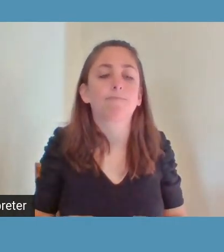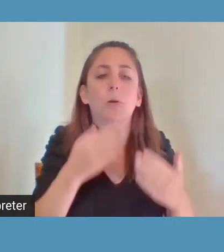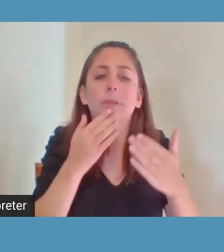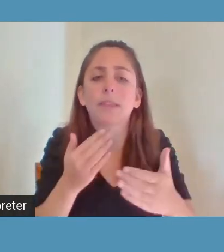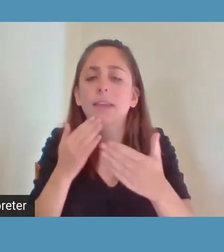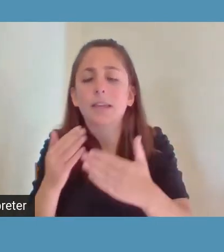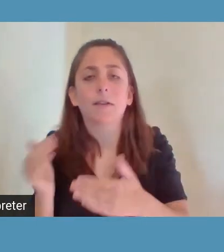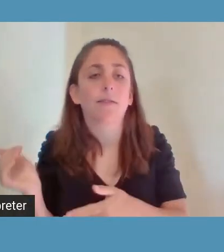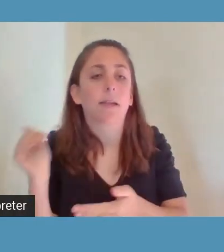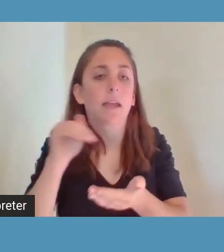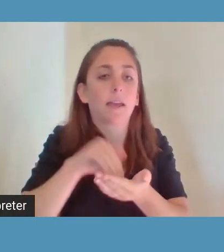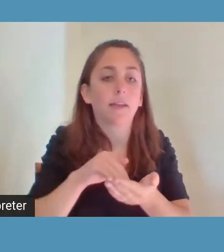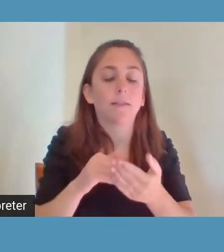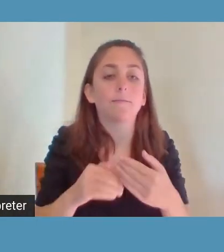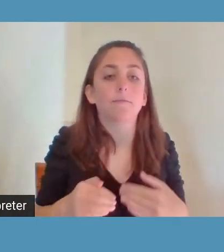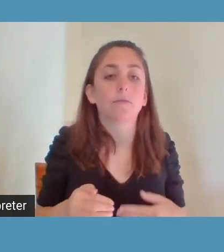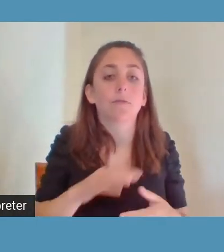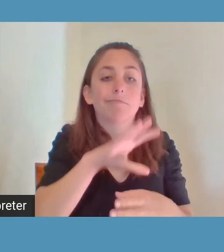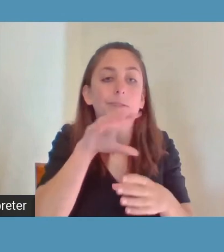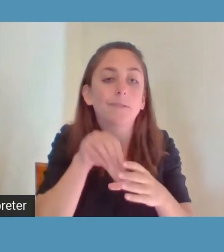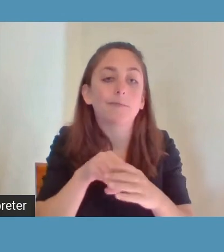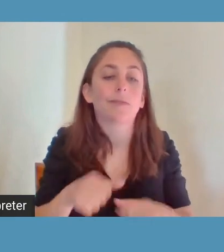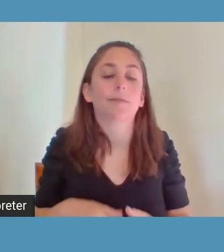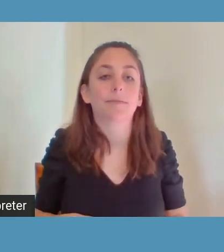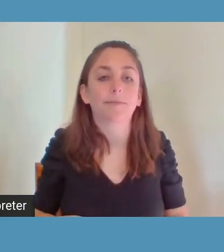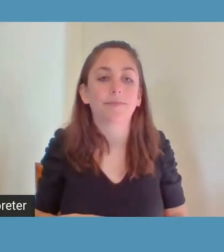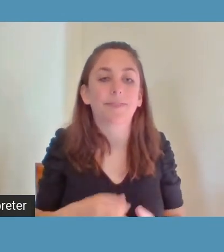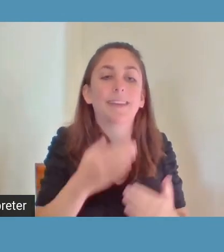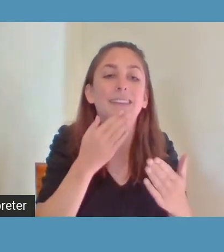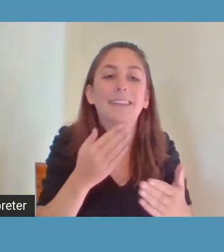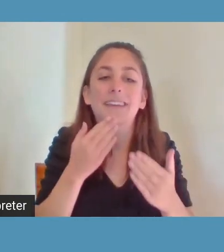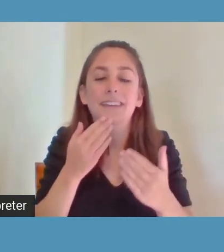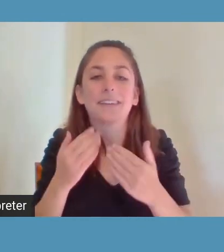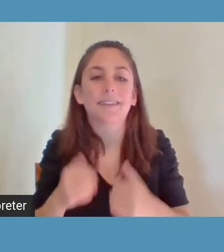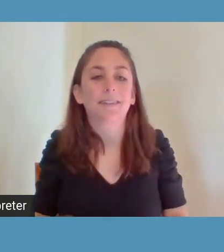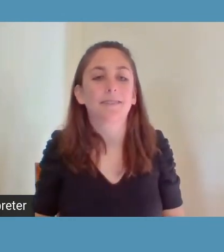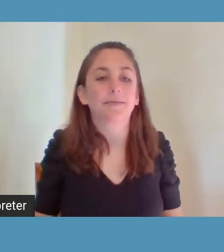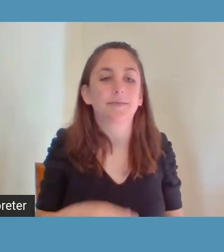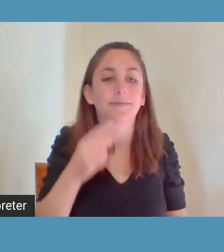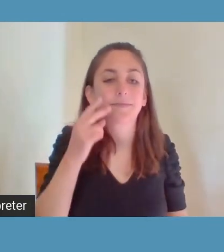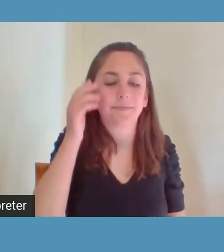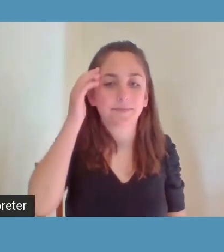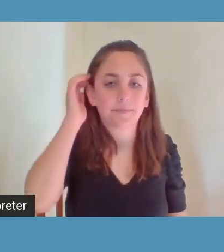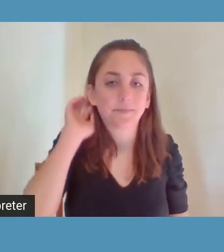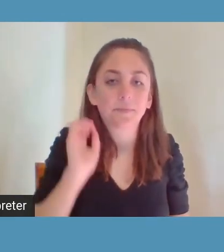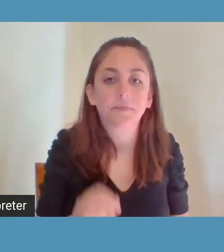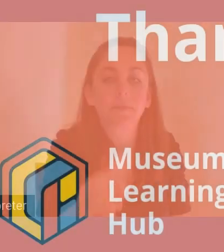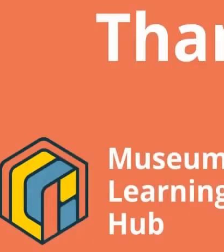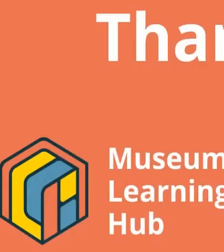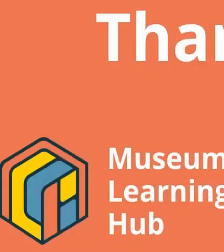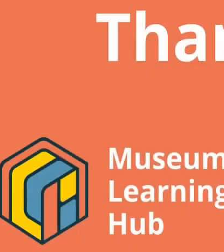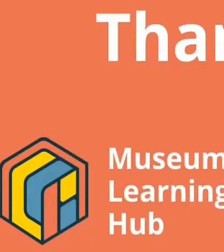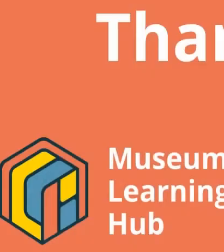again for being with us. And Joe and Amanda, thanks so much. We'll see you next time, everyone. Take care.